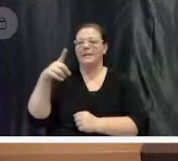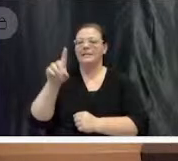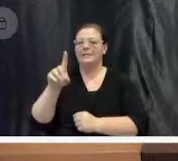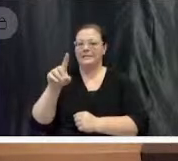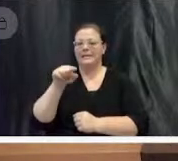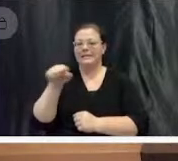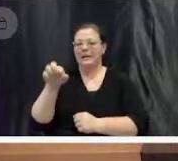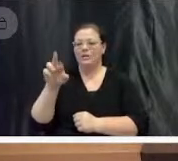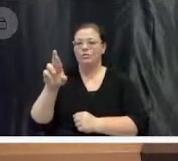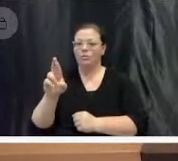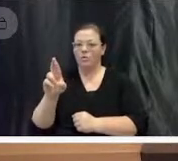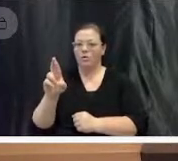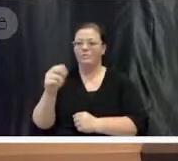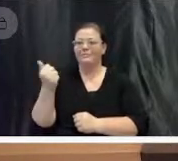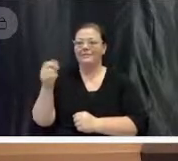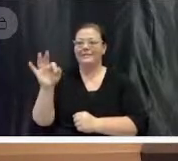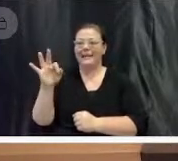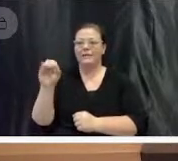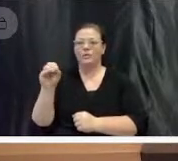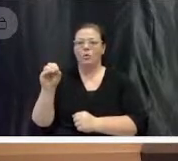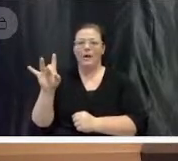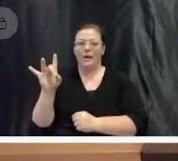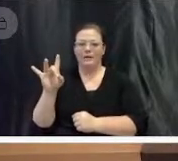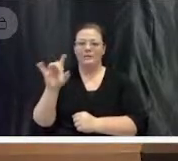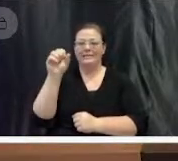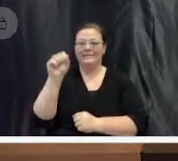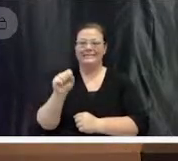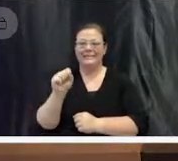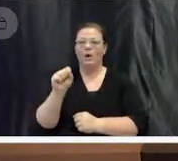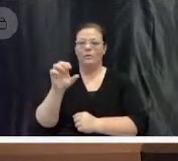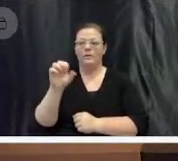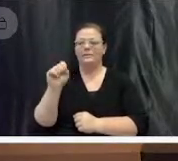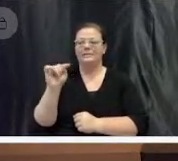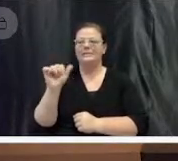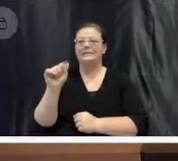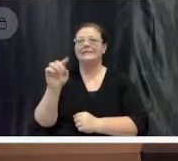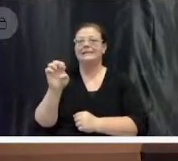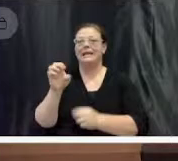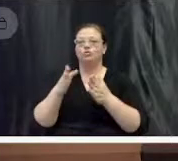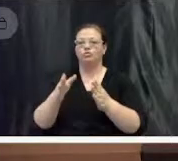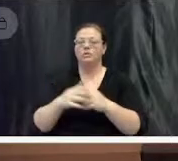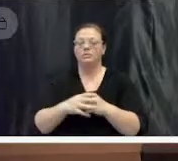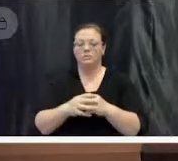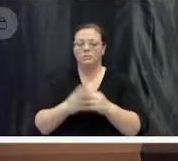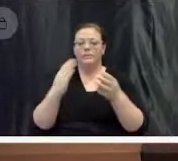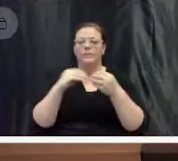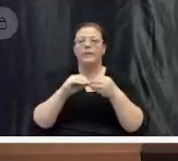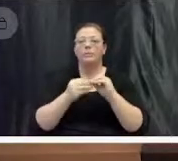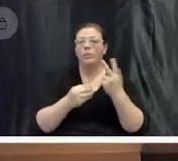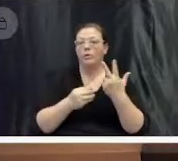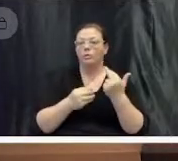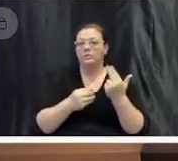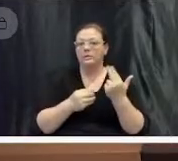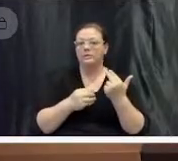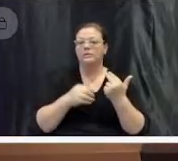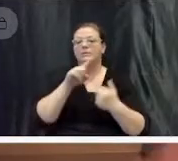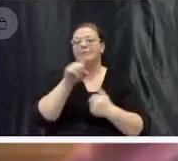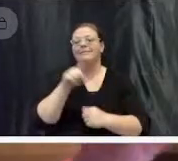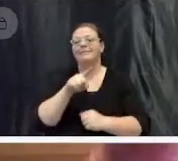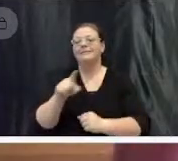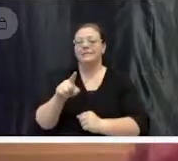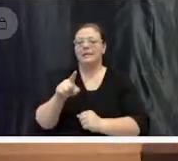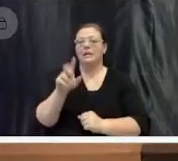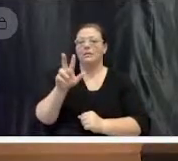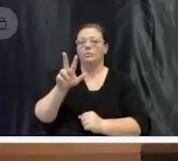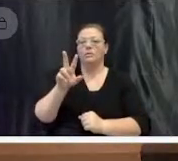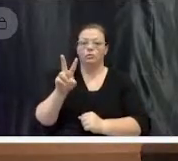PD-R, 1908 South State Street. Item 13,